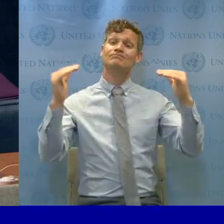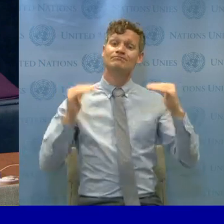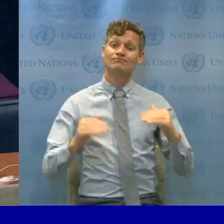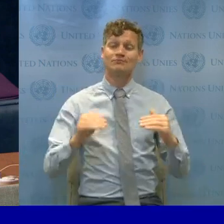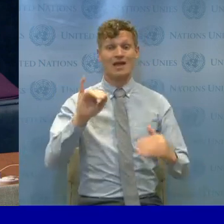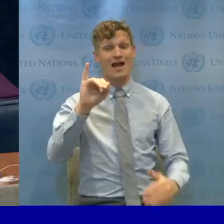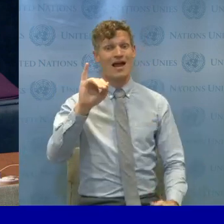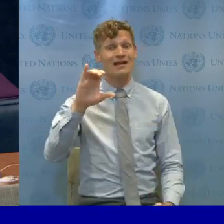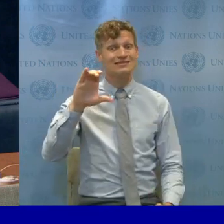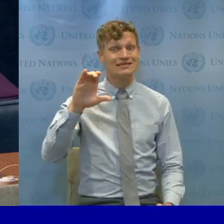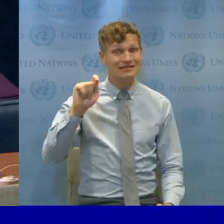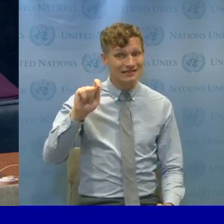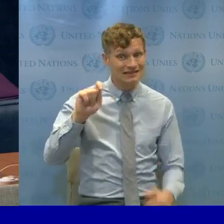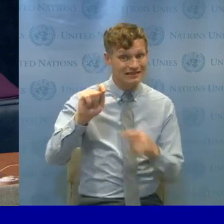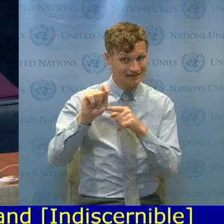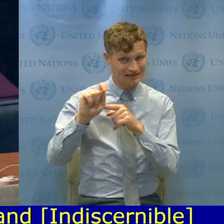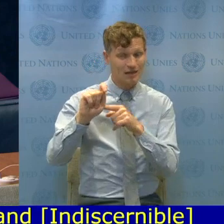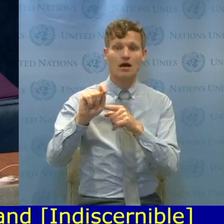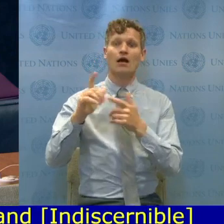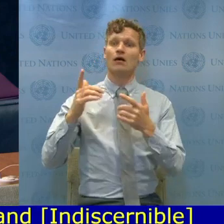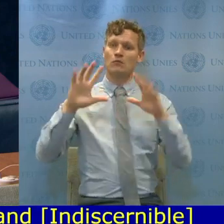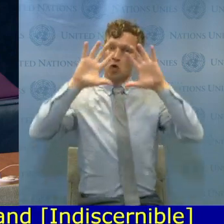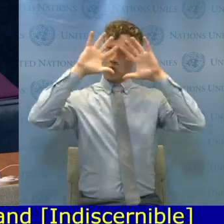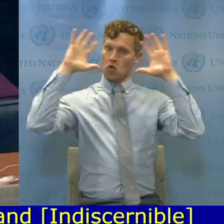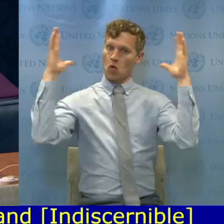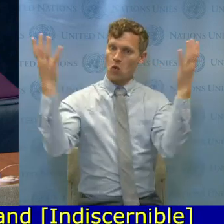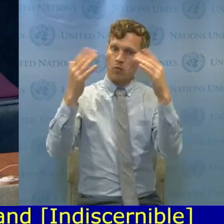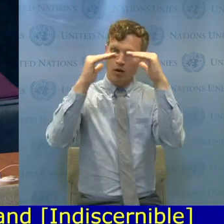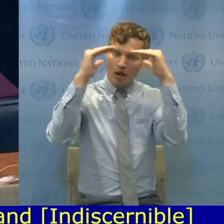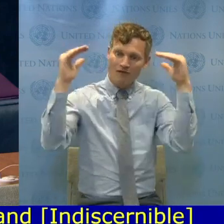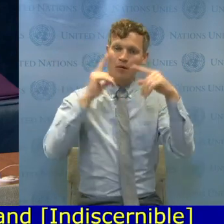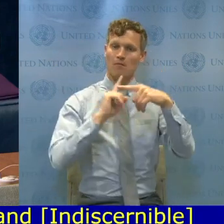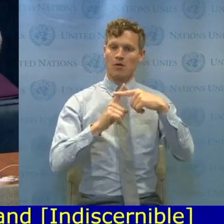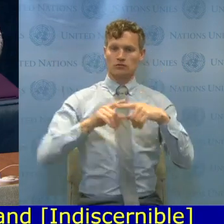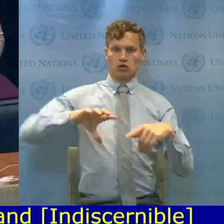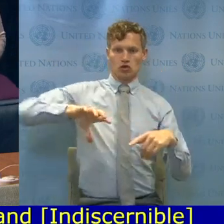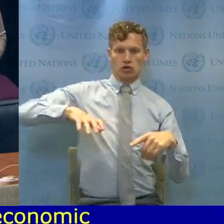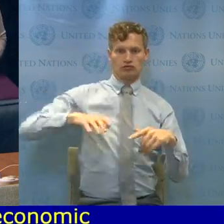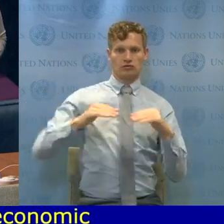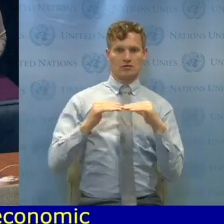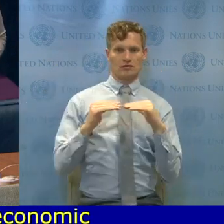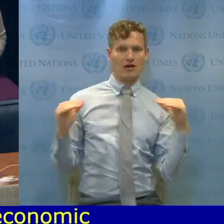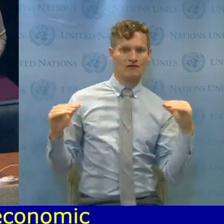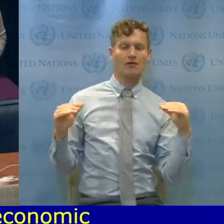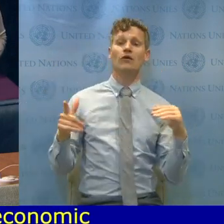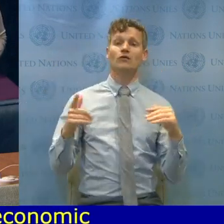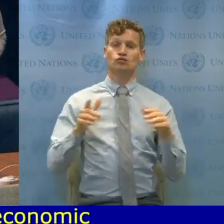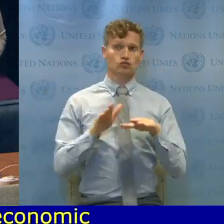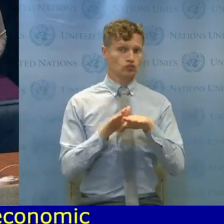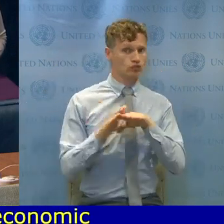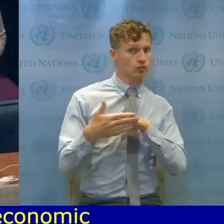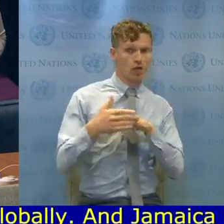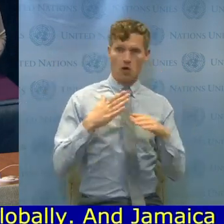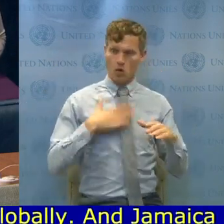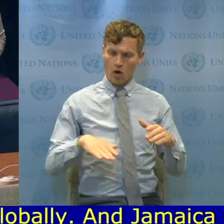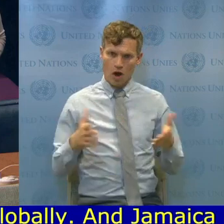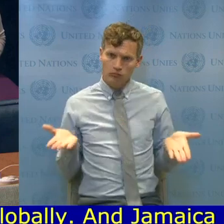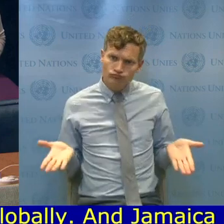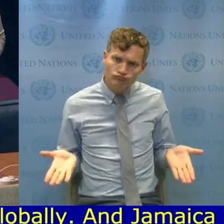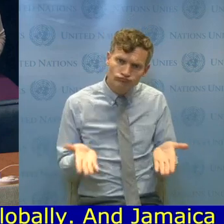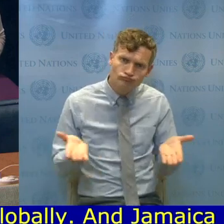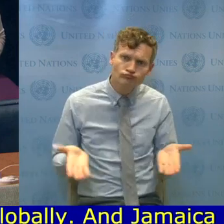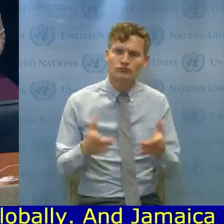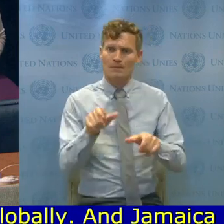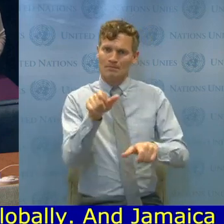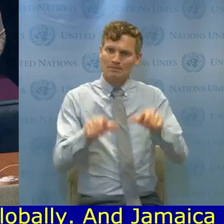globally. And Jamaica is on a drive to develop a knowledge-based and digital society in which persons with disabilities are empowered and can use their knowledge to